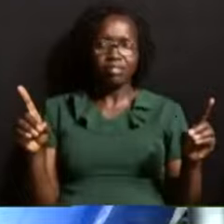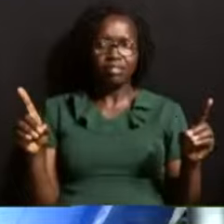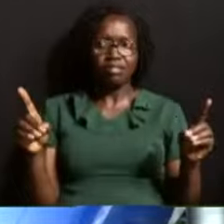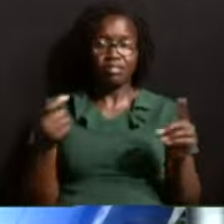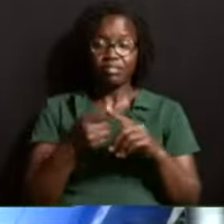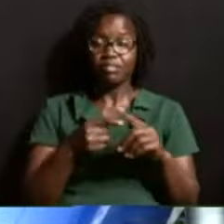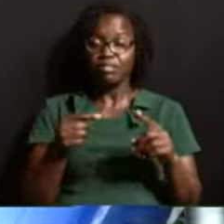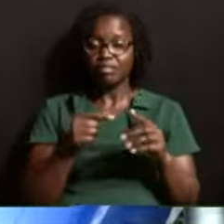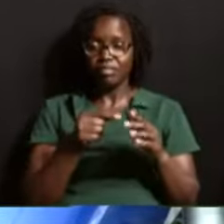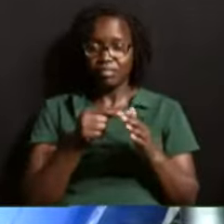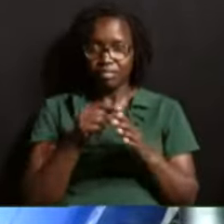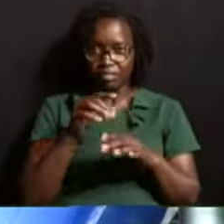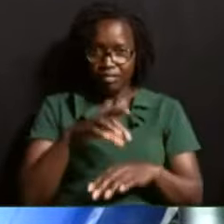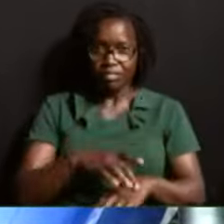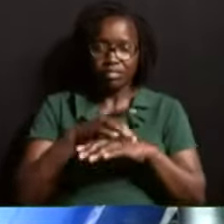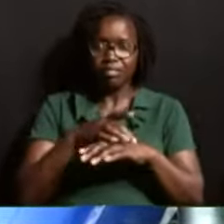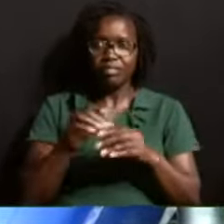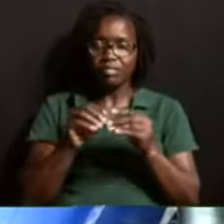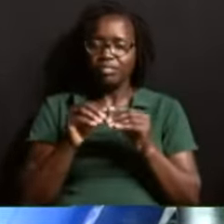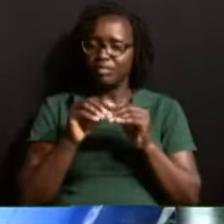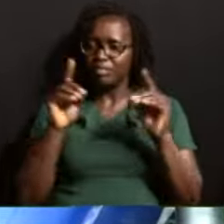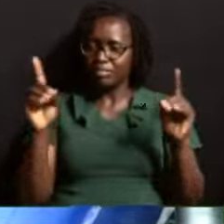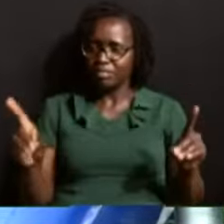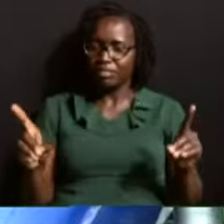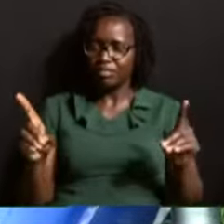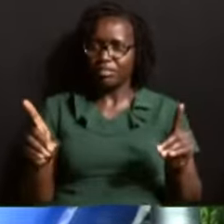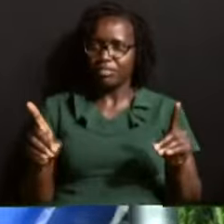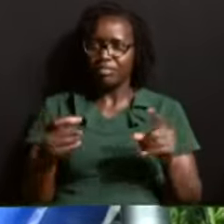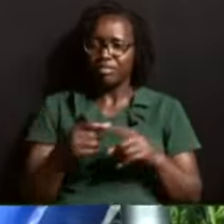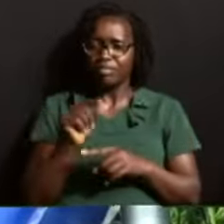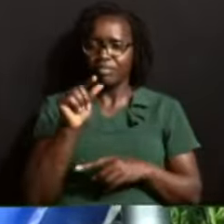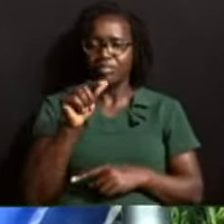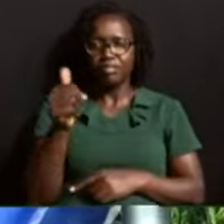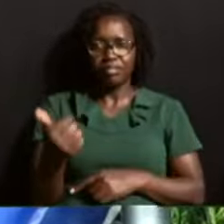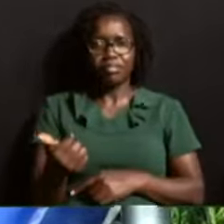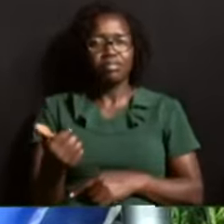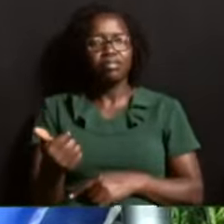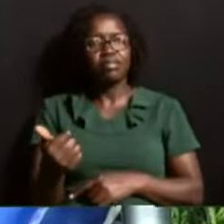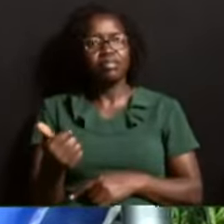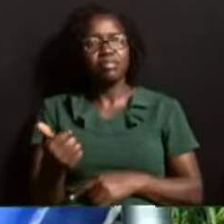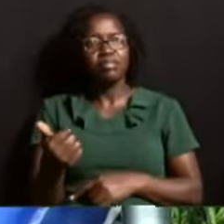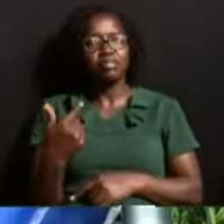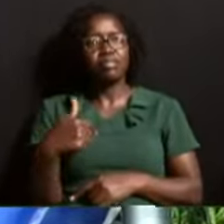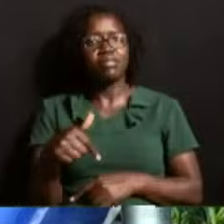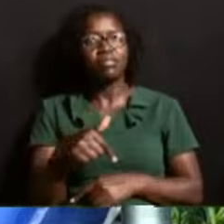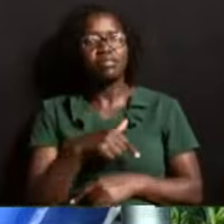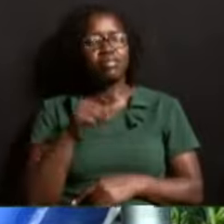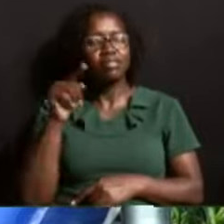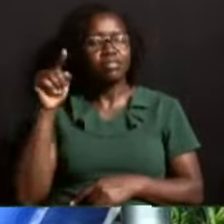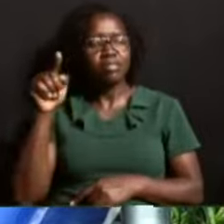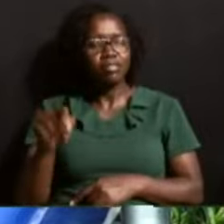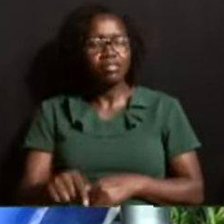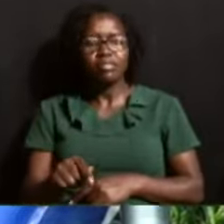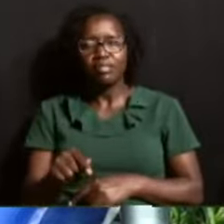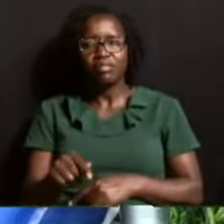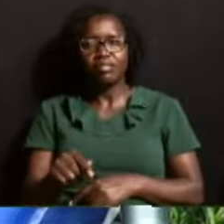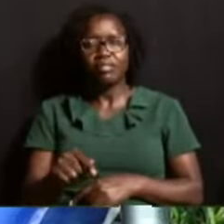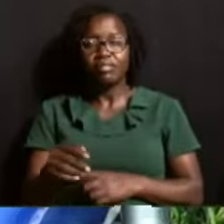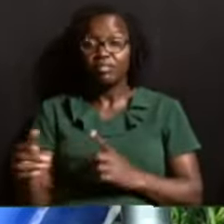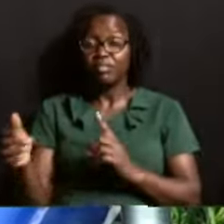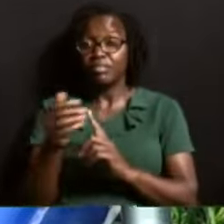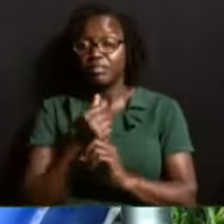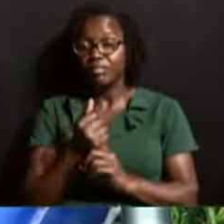the hub, the far removed they are from each other. We cannot